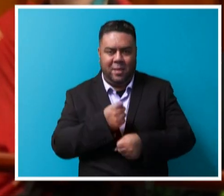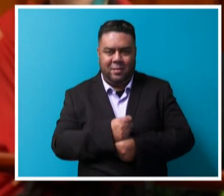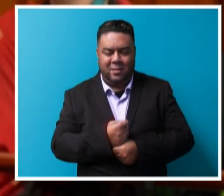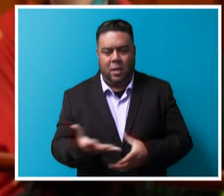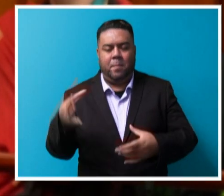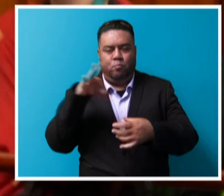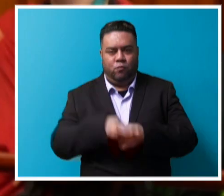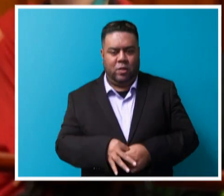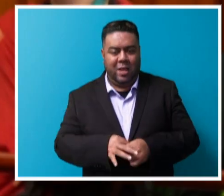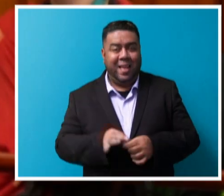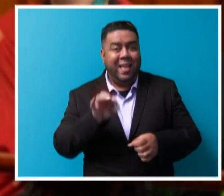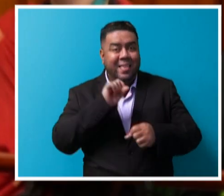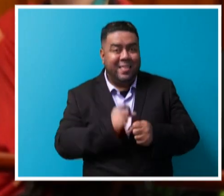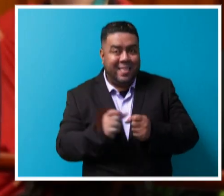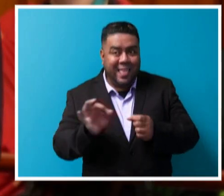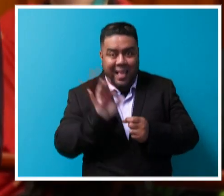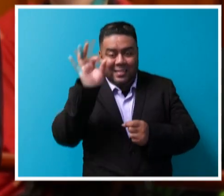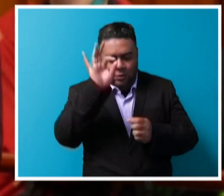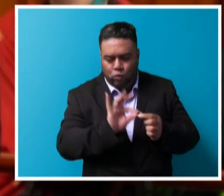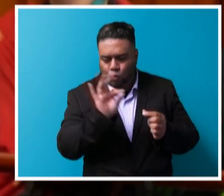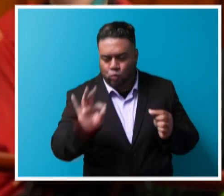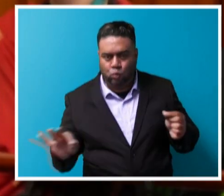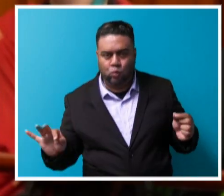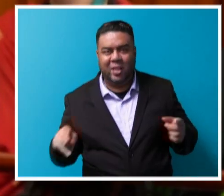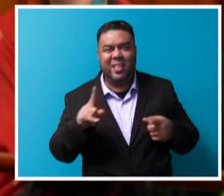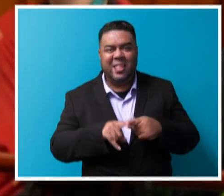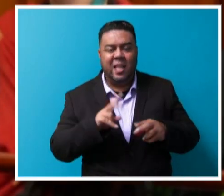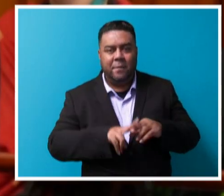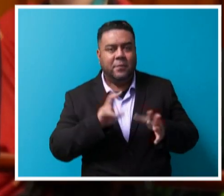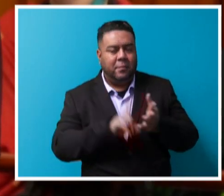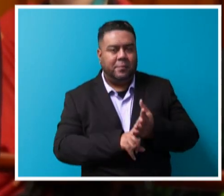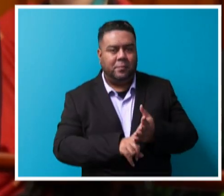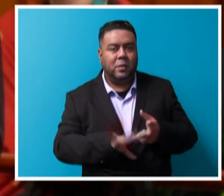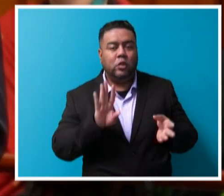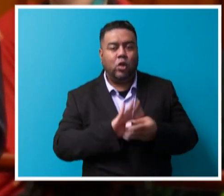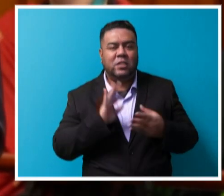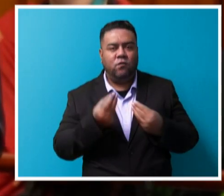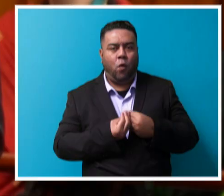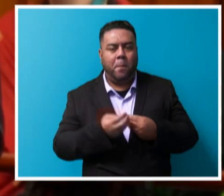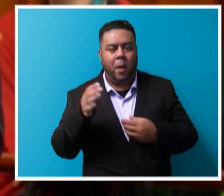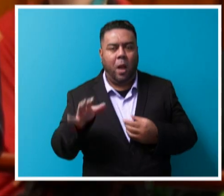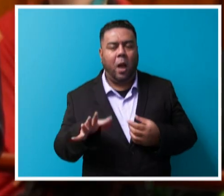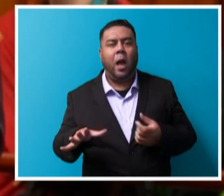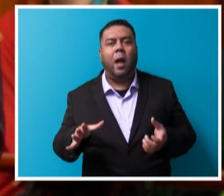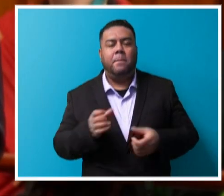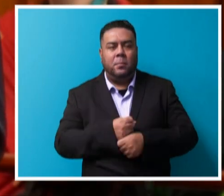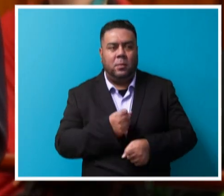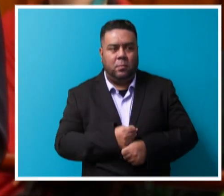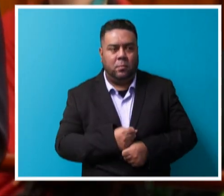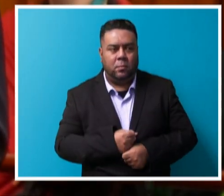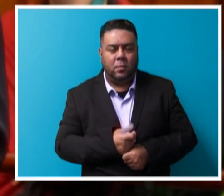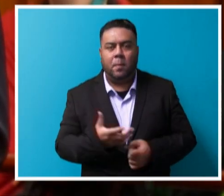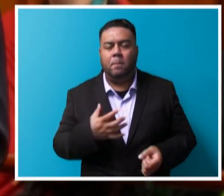line system, EFL transformer upgrades, refurbished operating theater, and upgraded lifts and